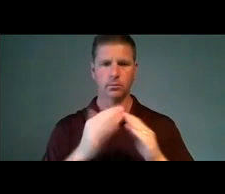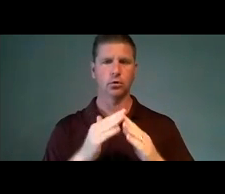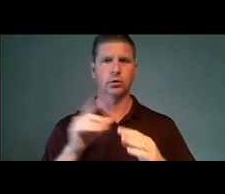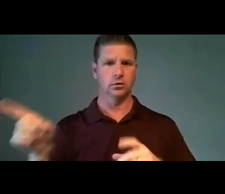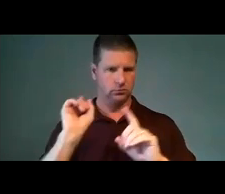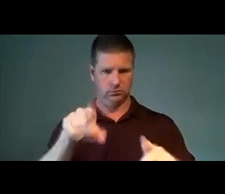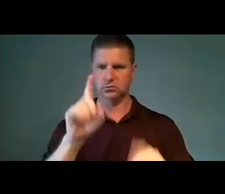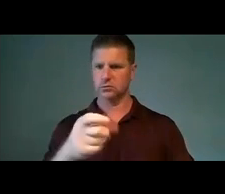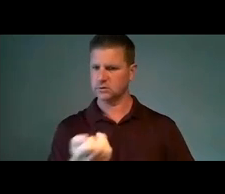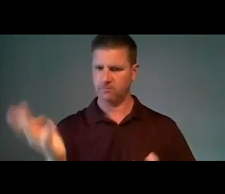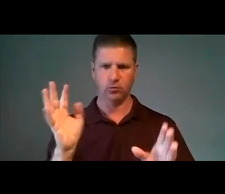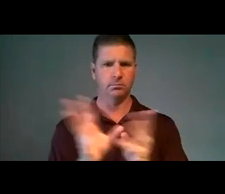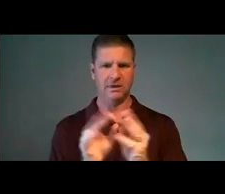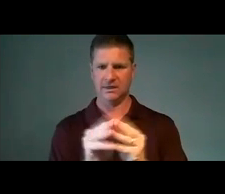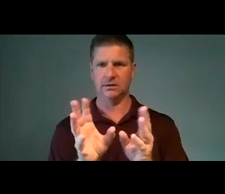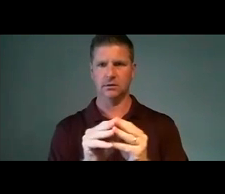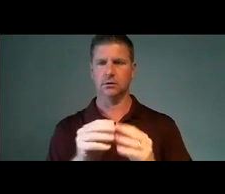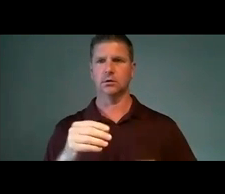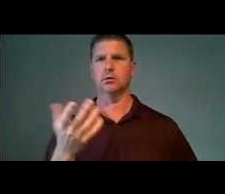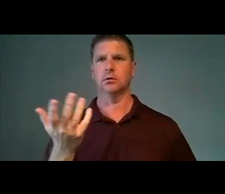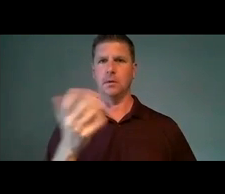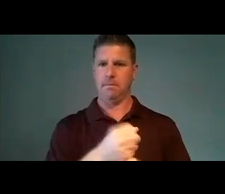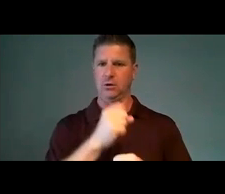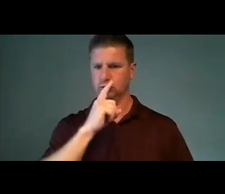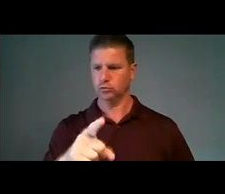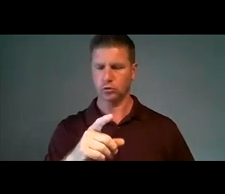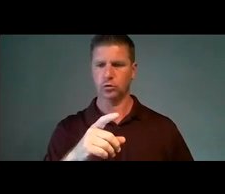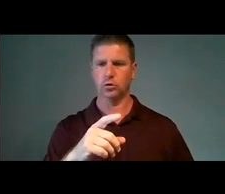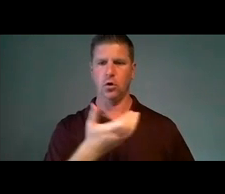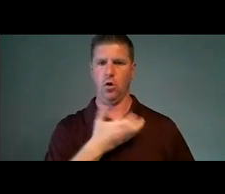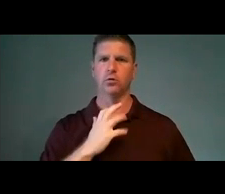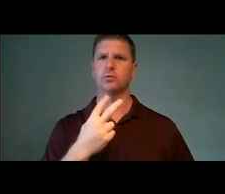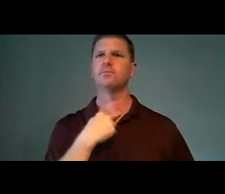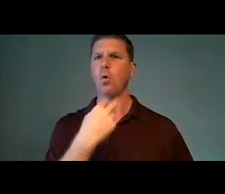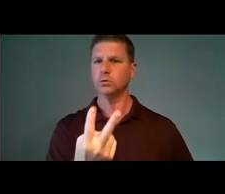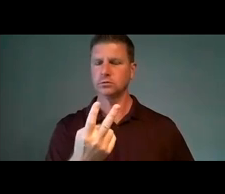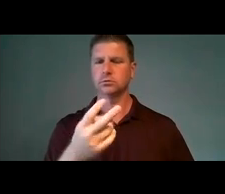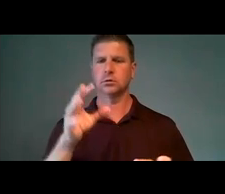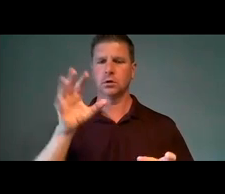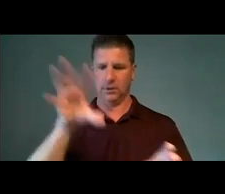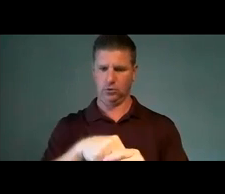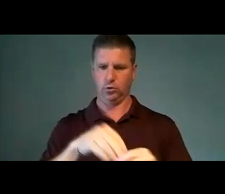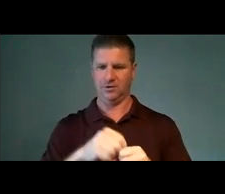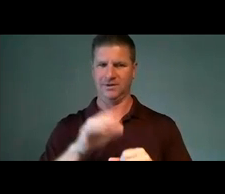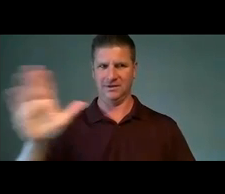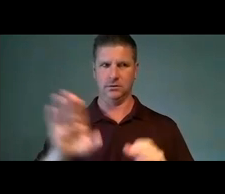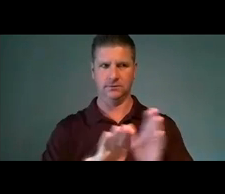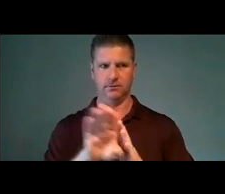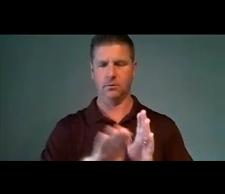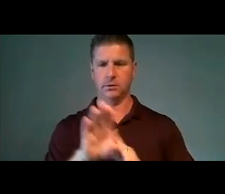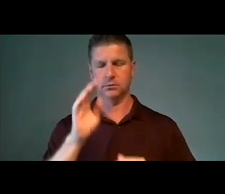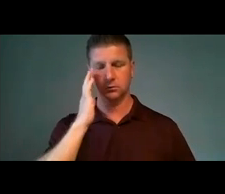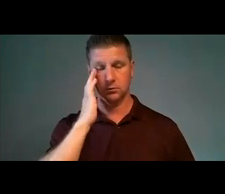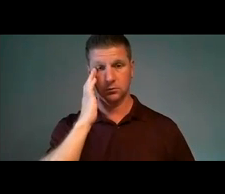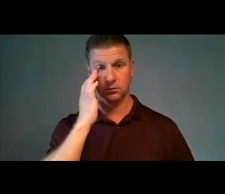several meetings in our community to make sure that our voices are included in his development. So